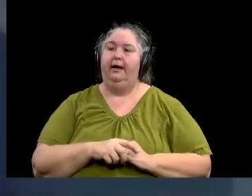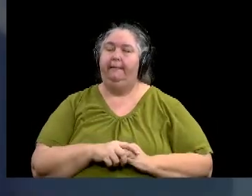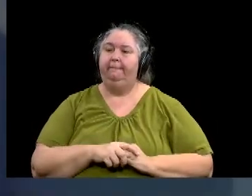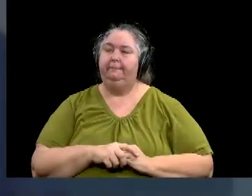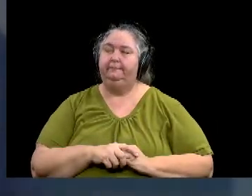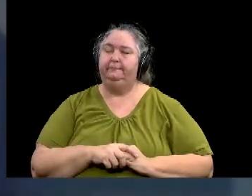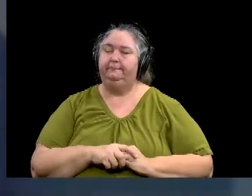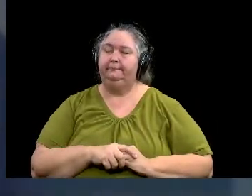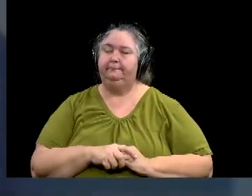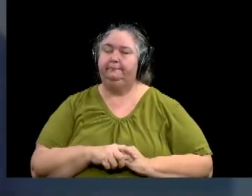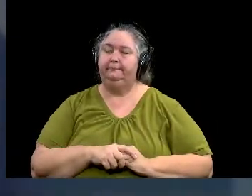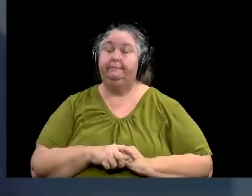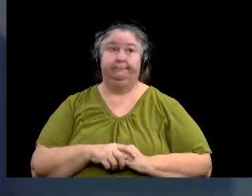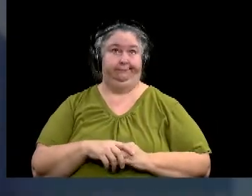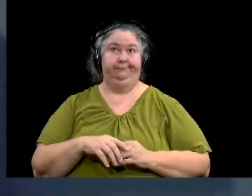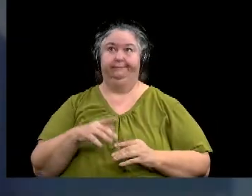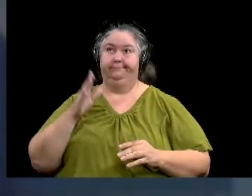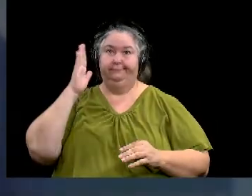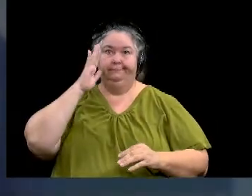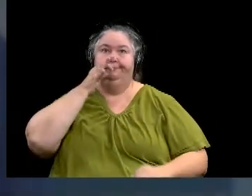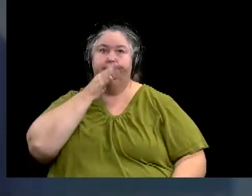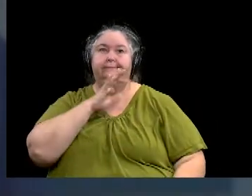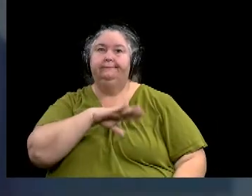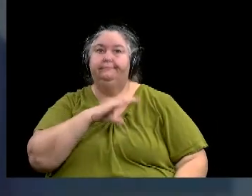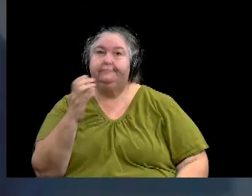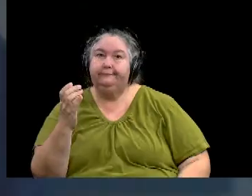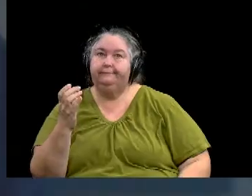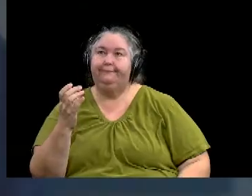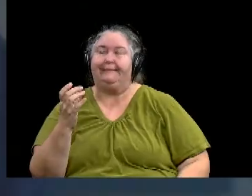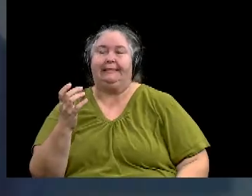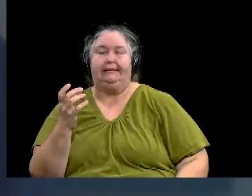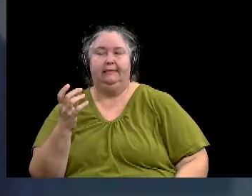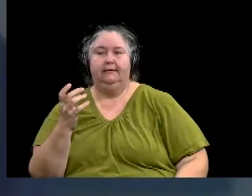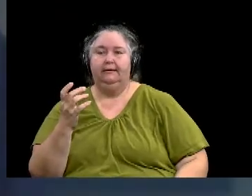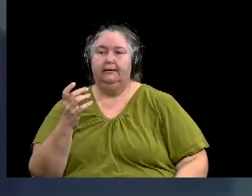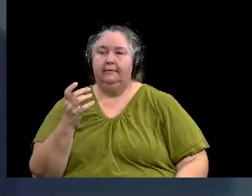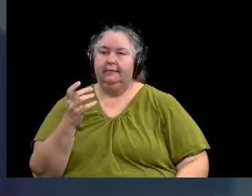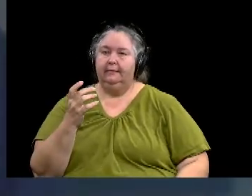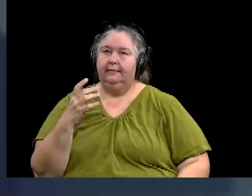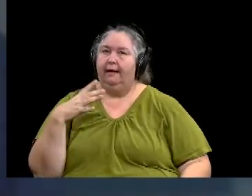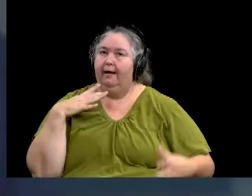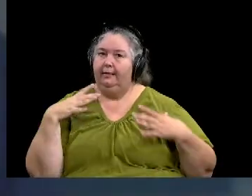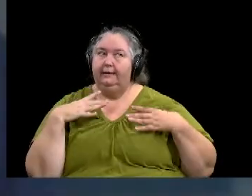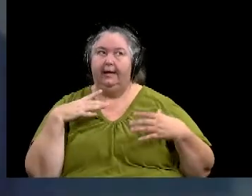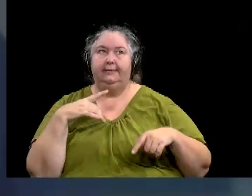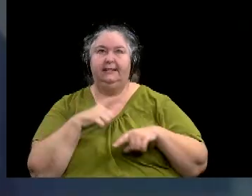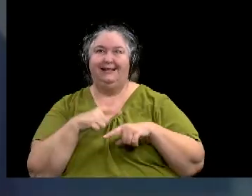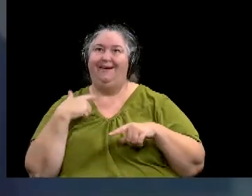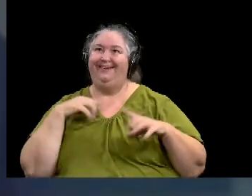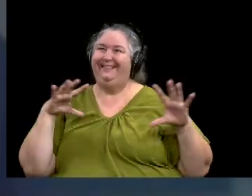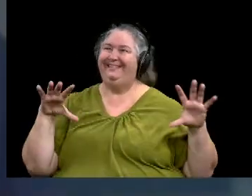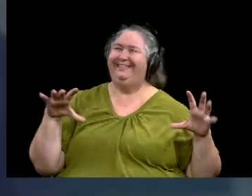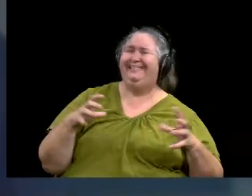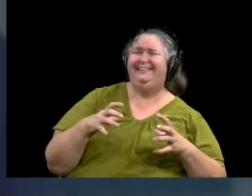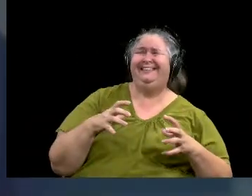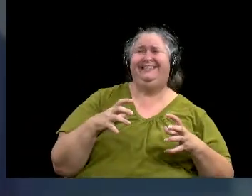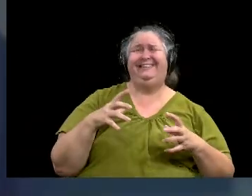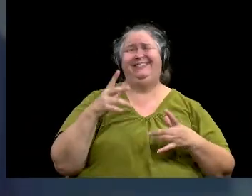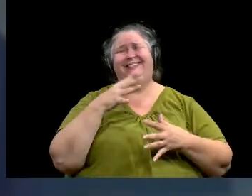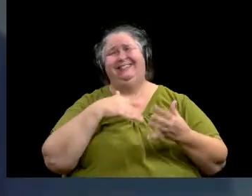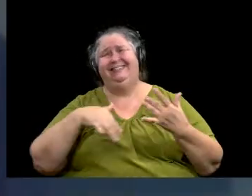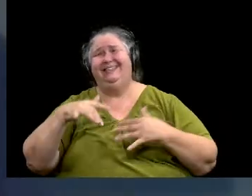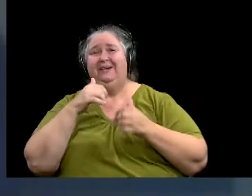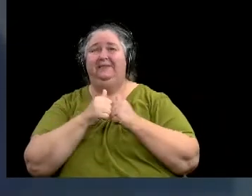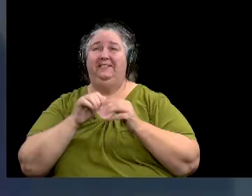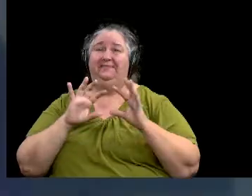up, it is a time that we traditionally gather and see old friends and family And so it's going to pose another